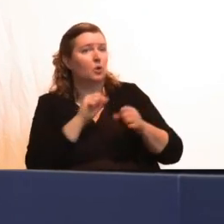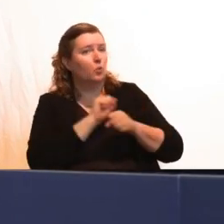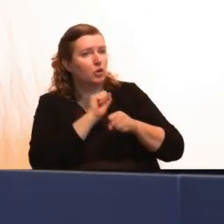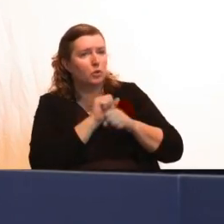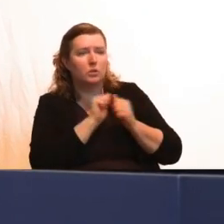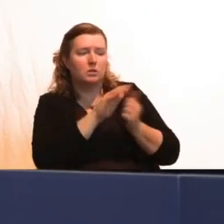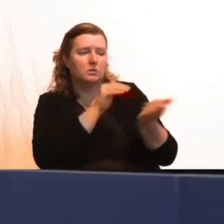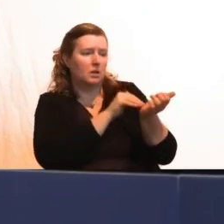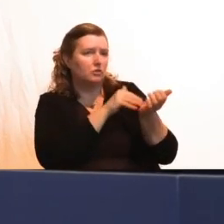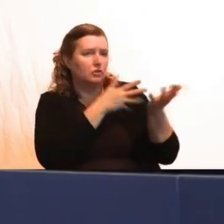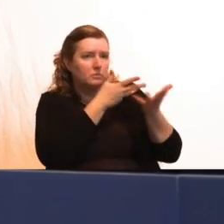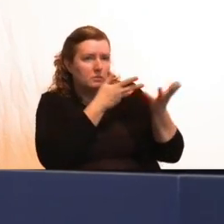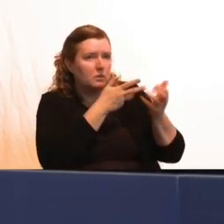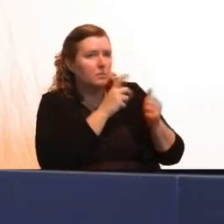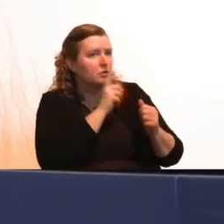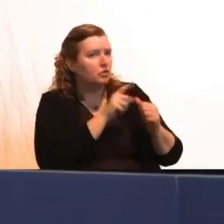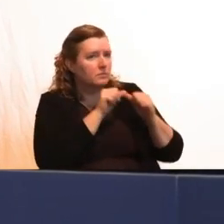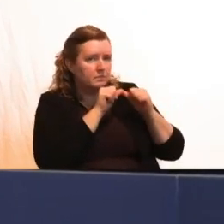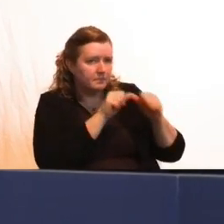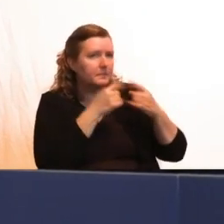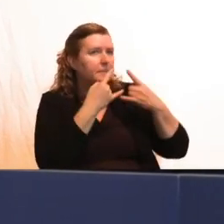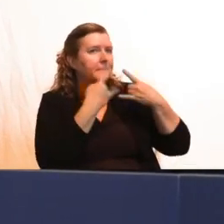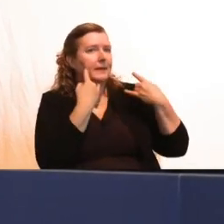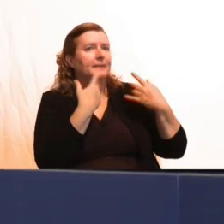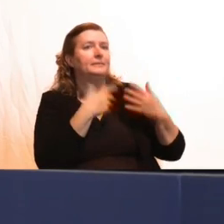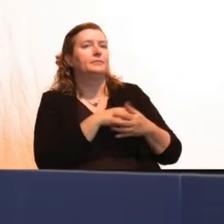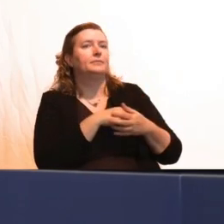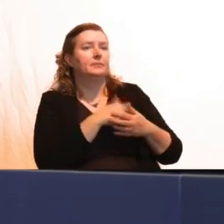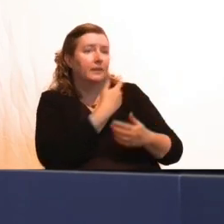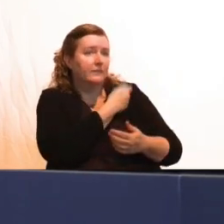boosted, and if necessary,